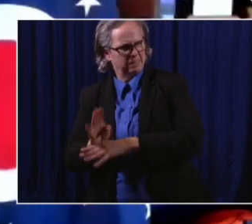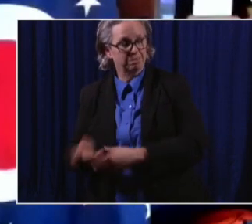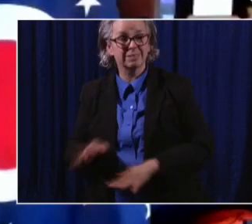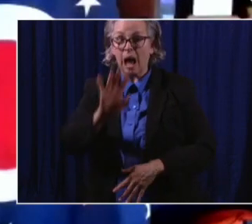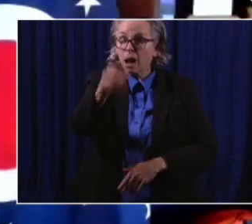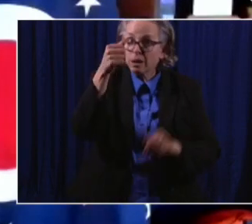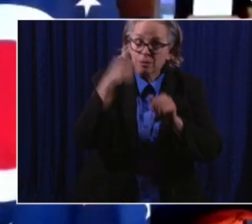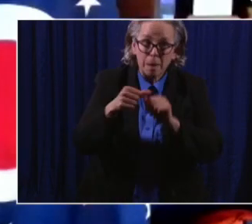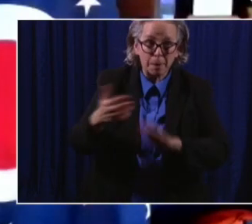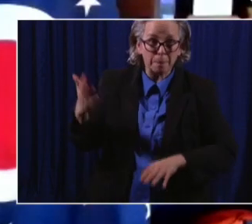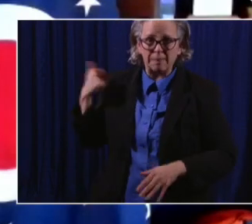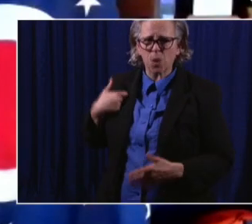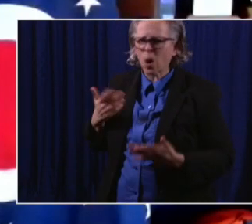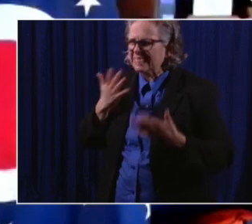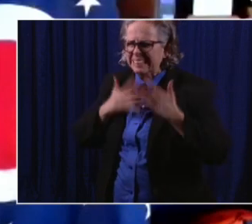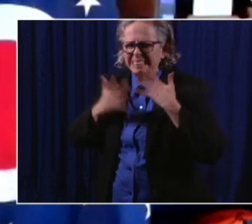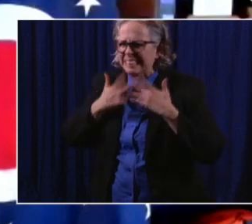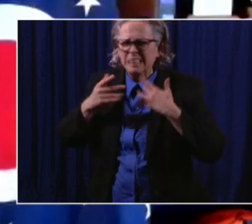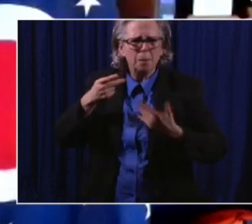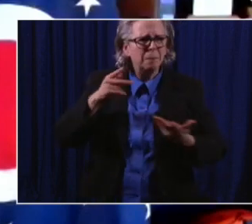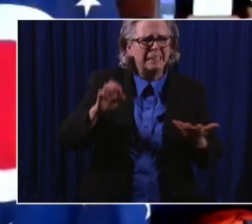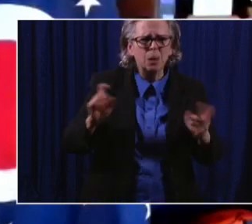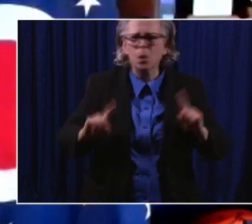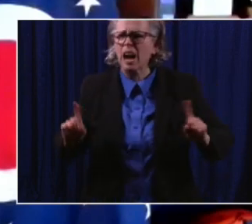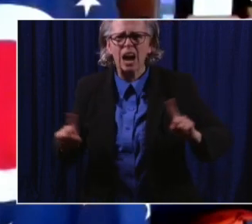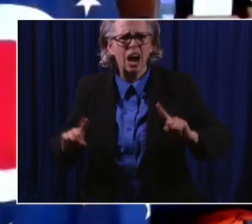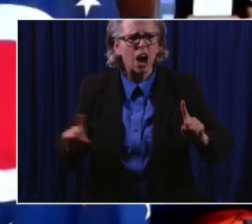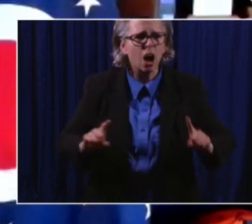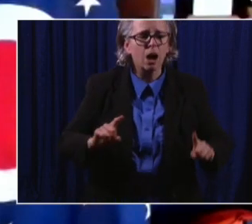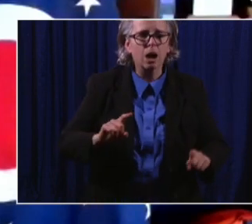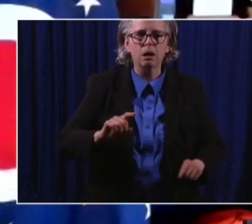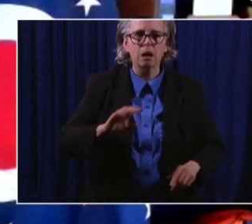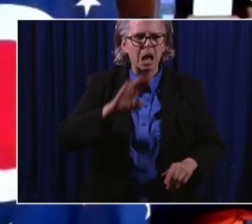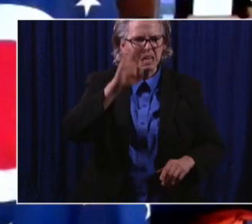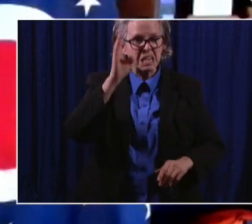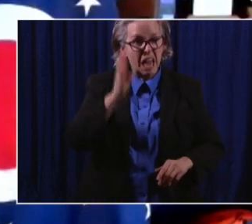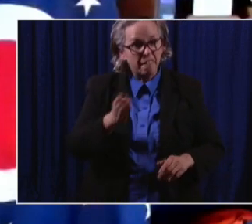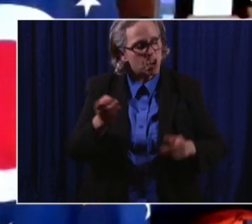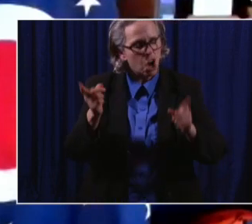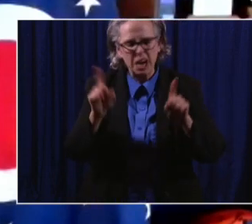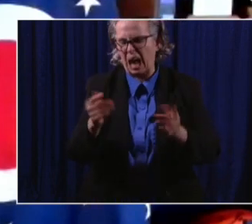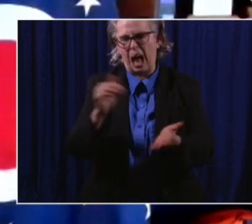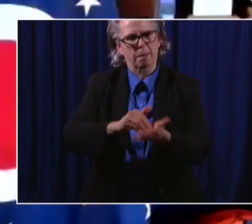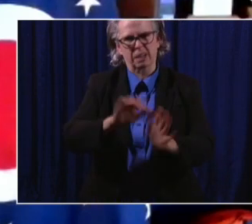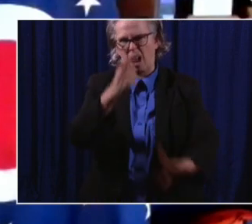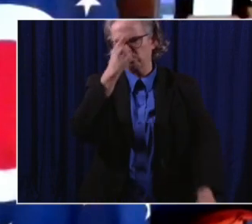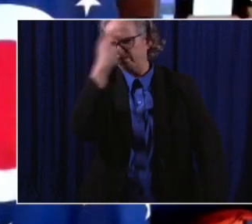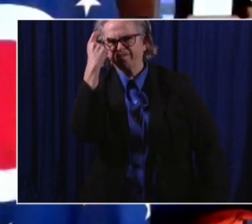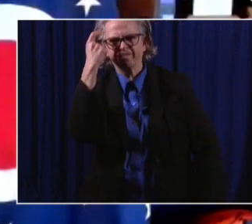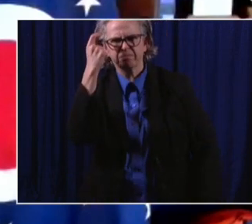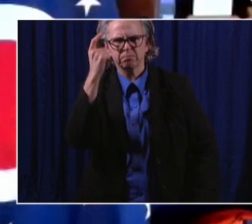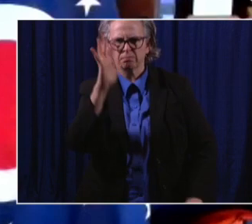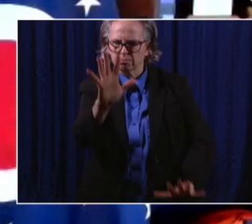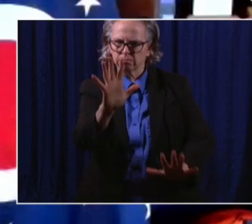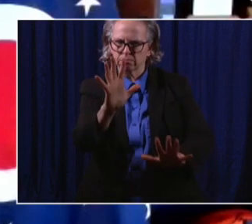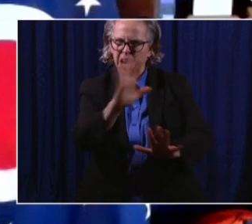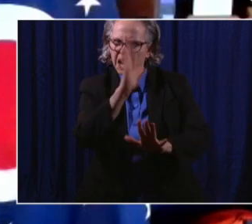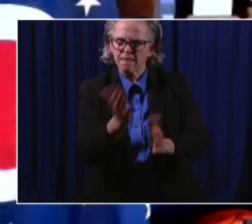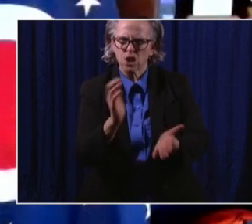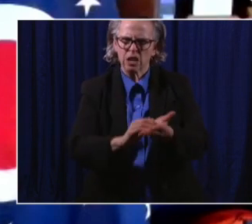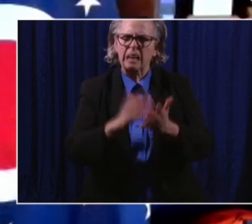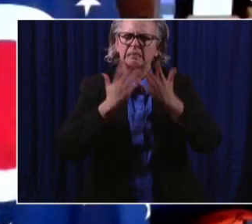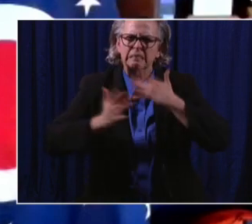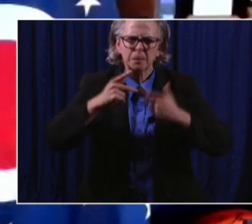have adequate PPE to serve our state. And also in closing, Governor, let me add that